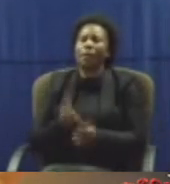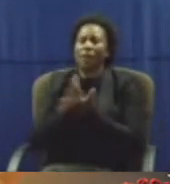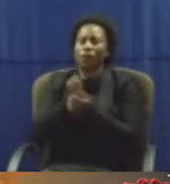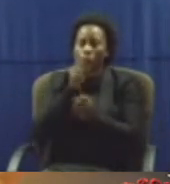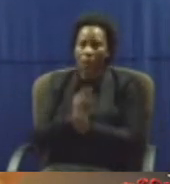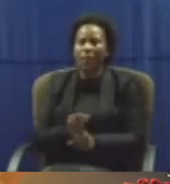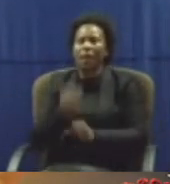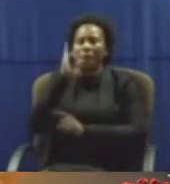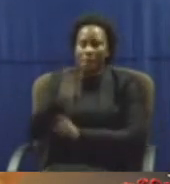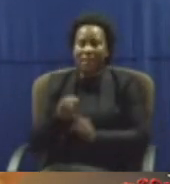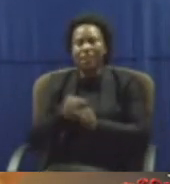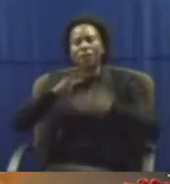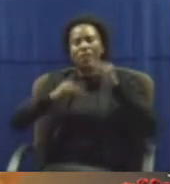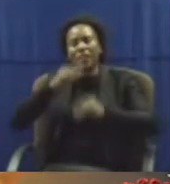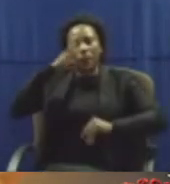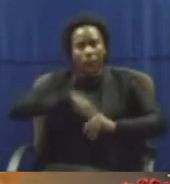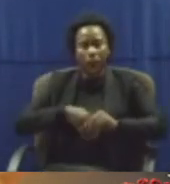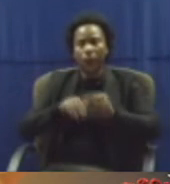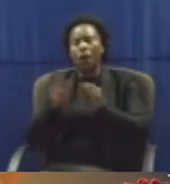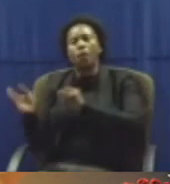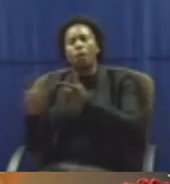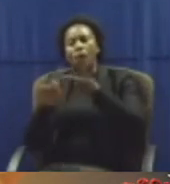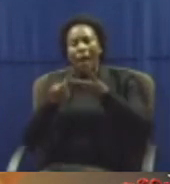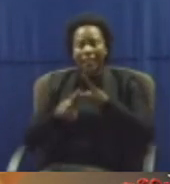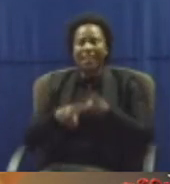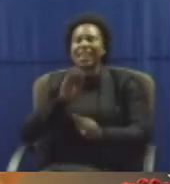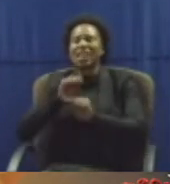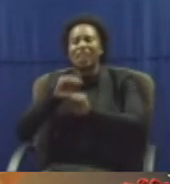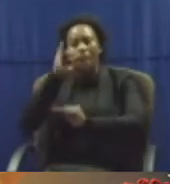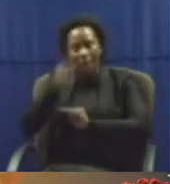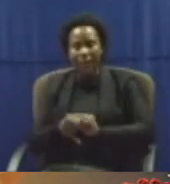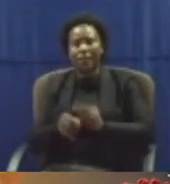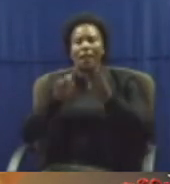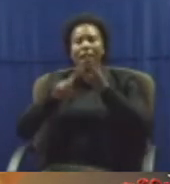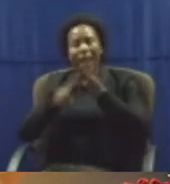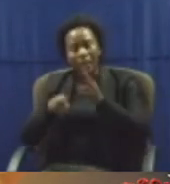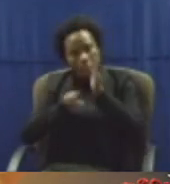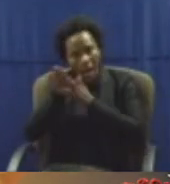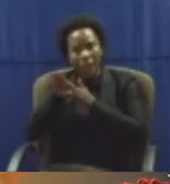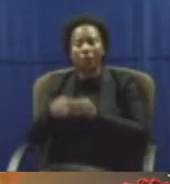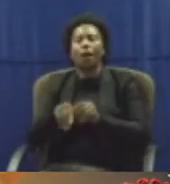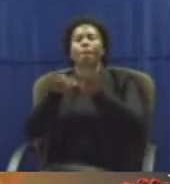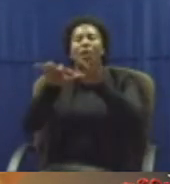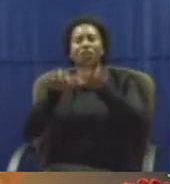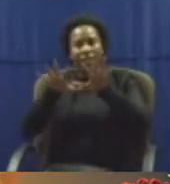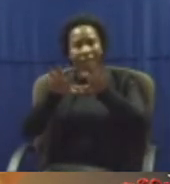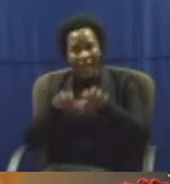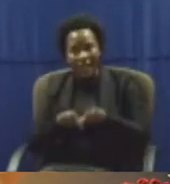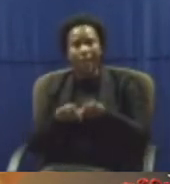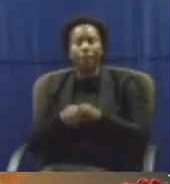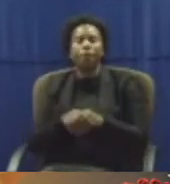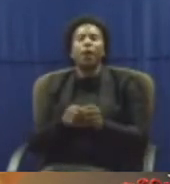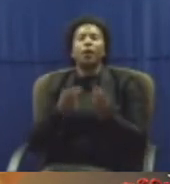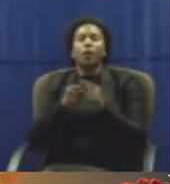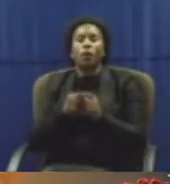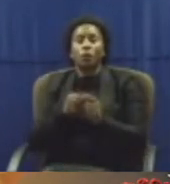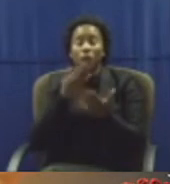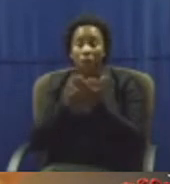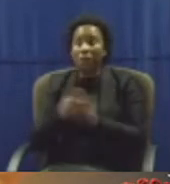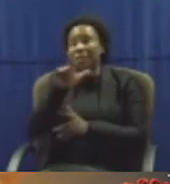poor quality teaching, survive dying in a pit toilet to pass a matric exam, chances are you would be part of the 75% of